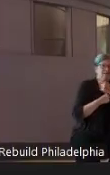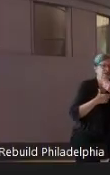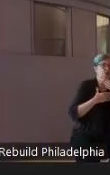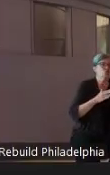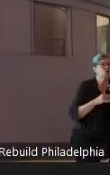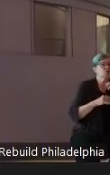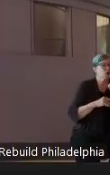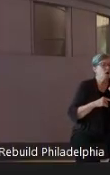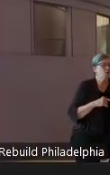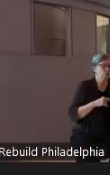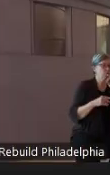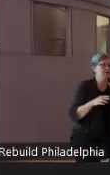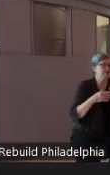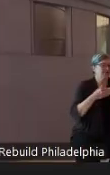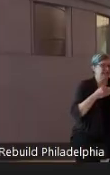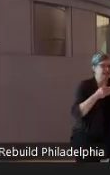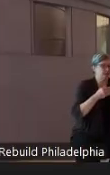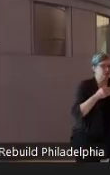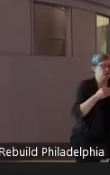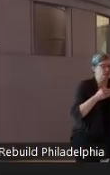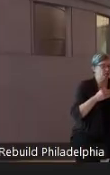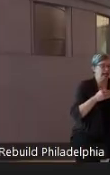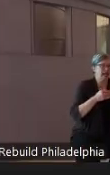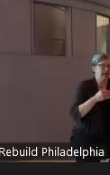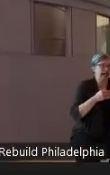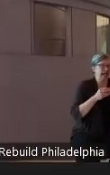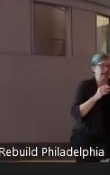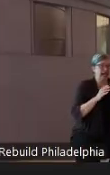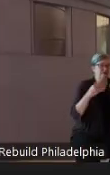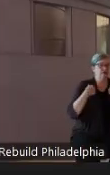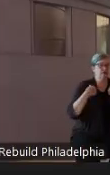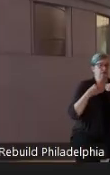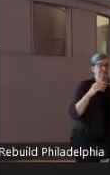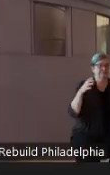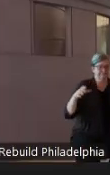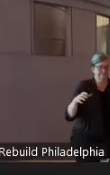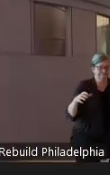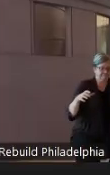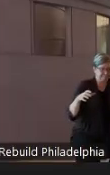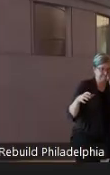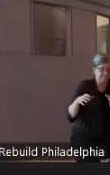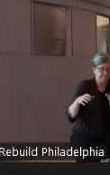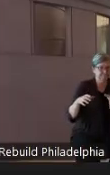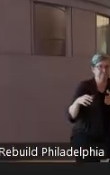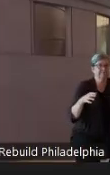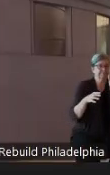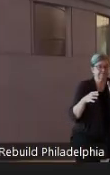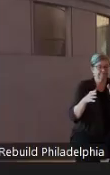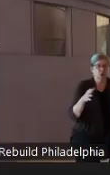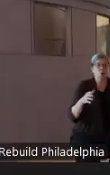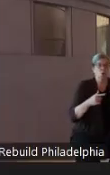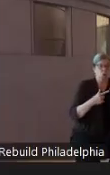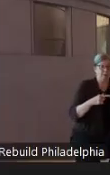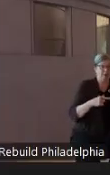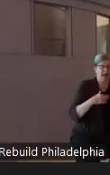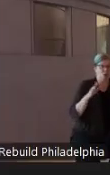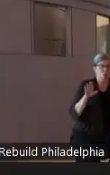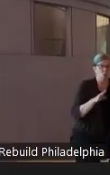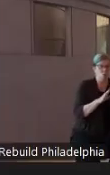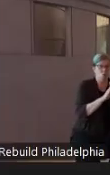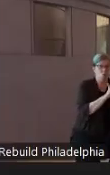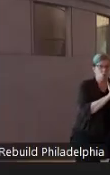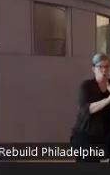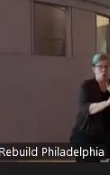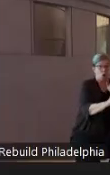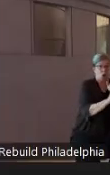to be flexible in use and are divided with an operable partition. When that wall is closed, you get 2 smaller rooms